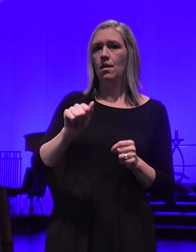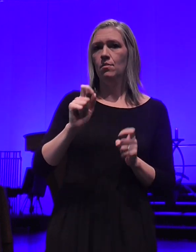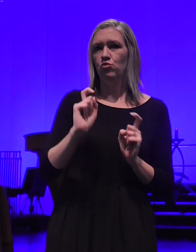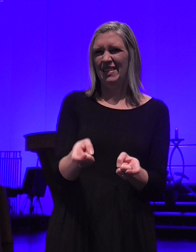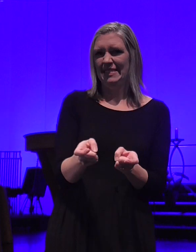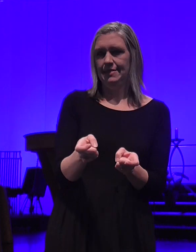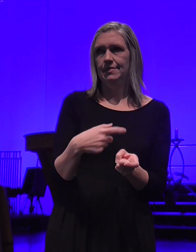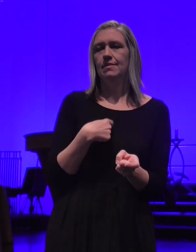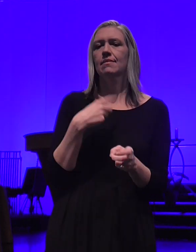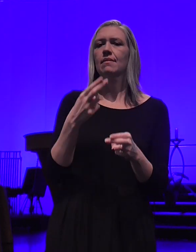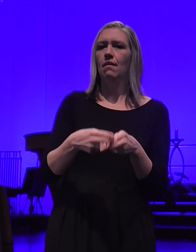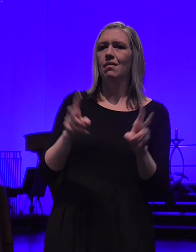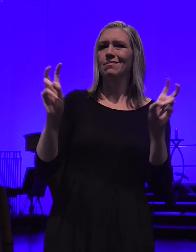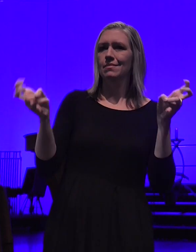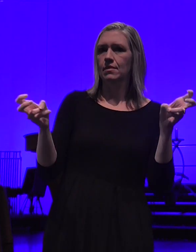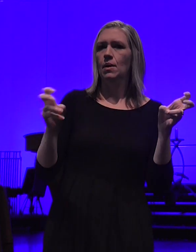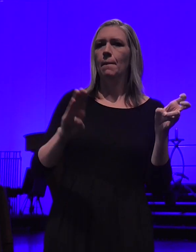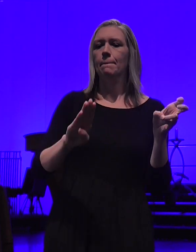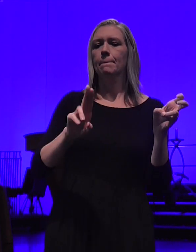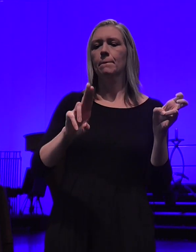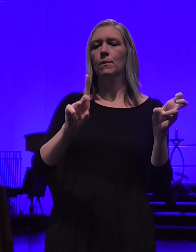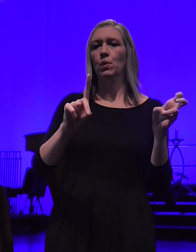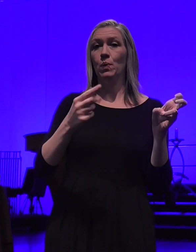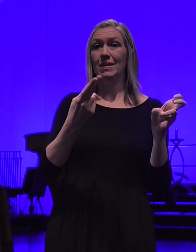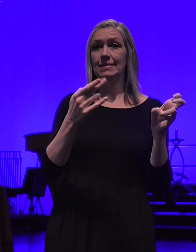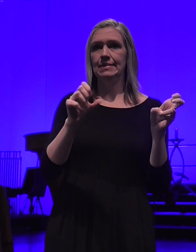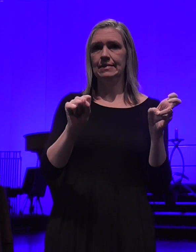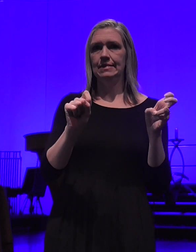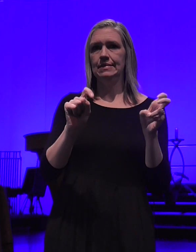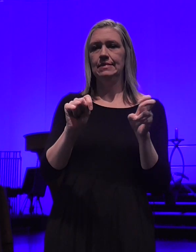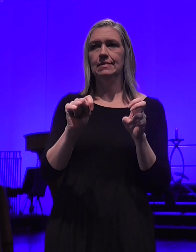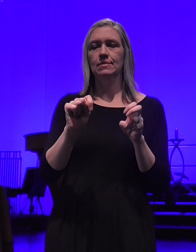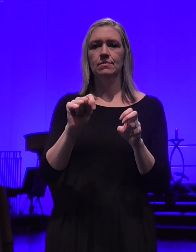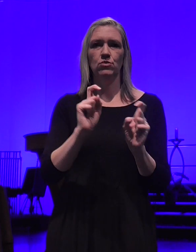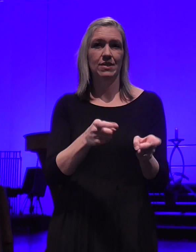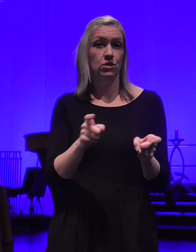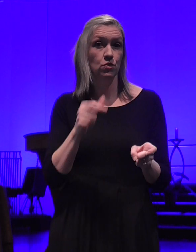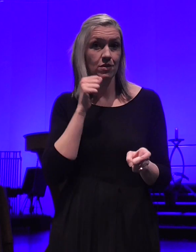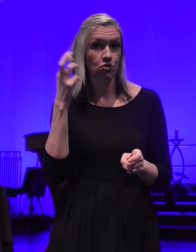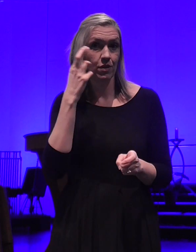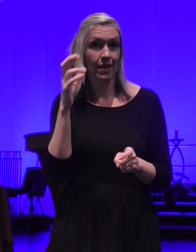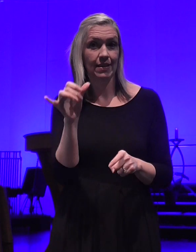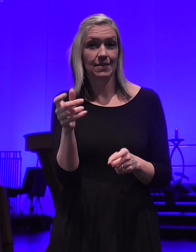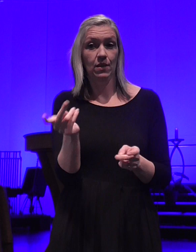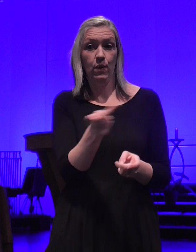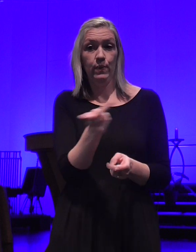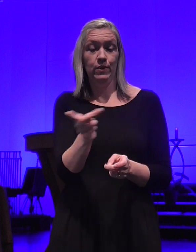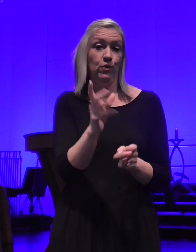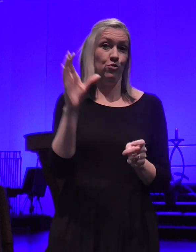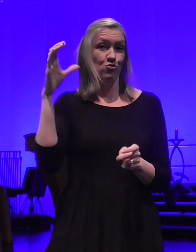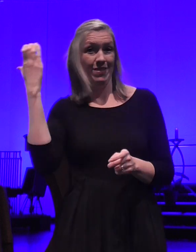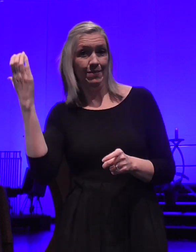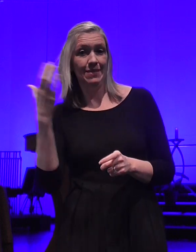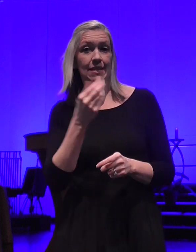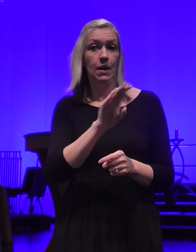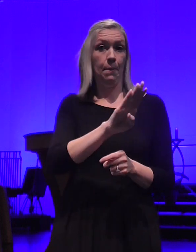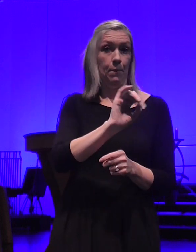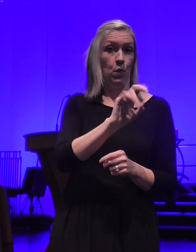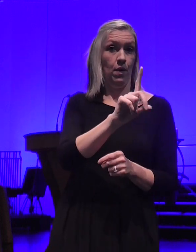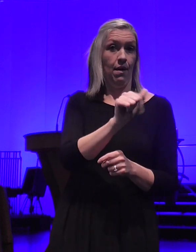Buddha's present. You didn't know that Buddhism and Christmas were so intimately related, did you?